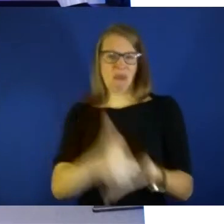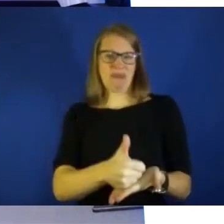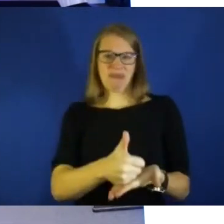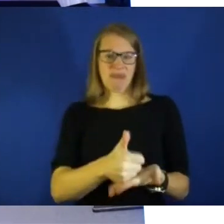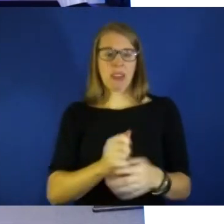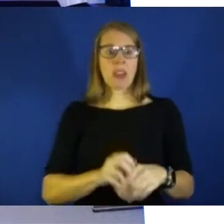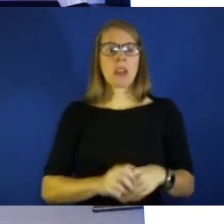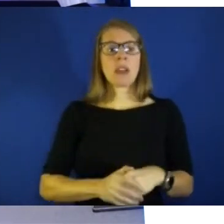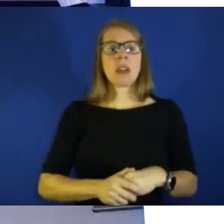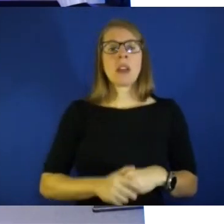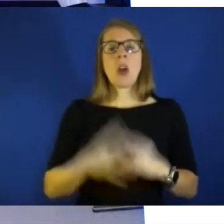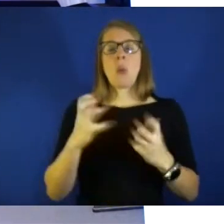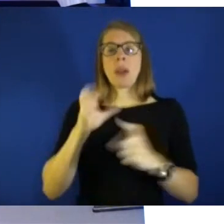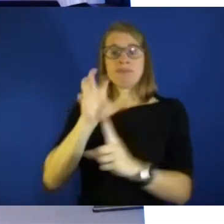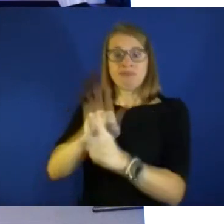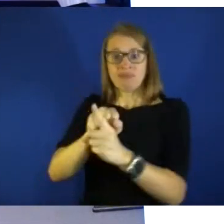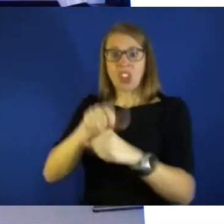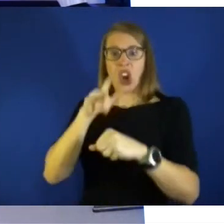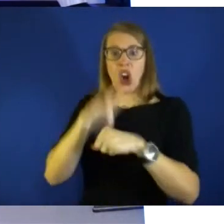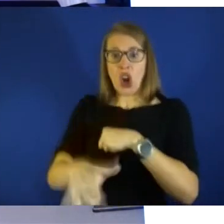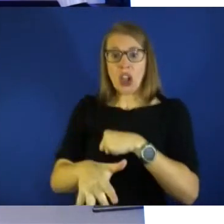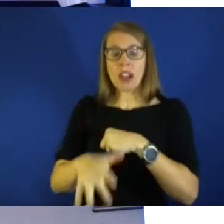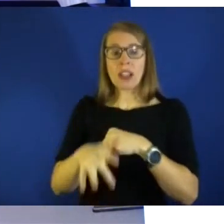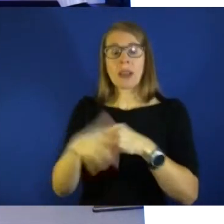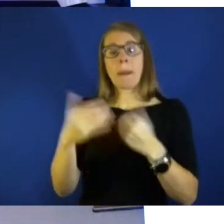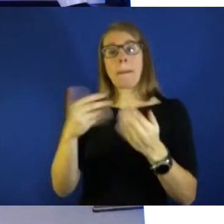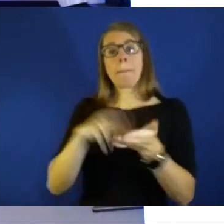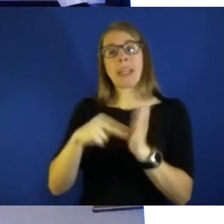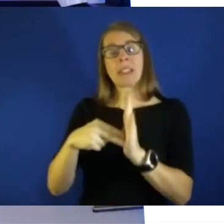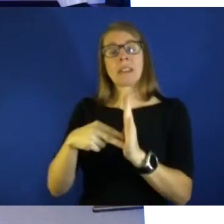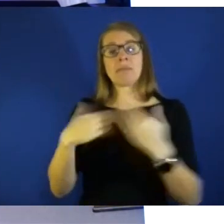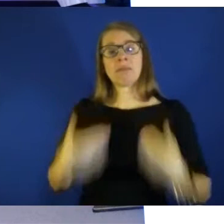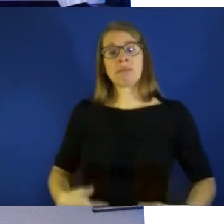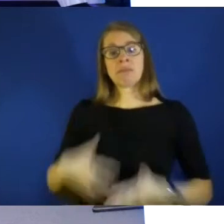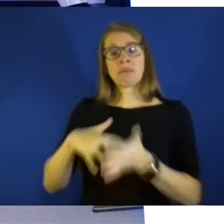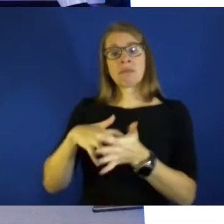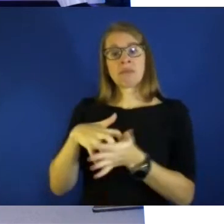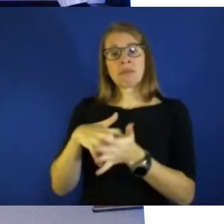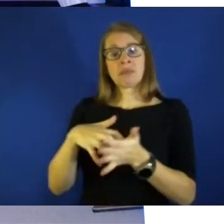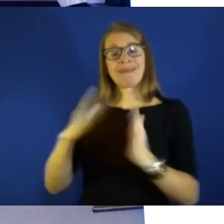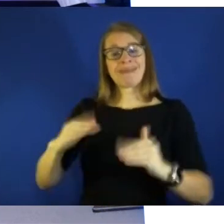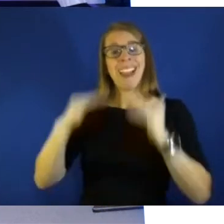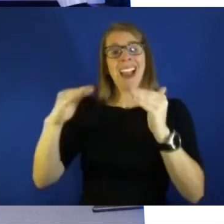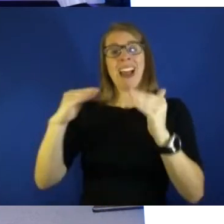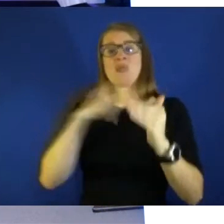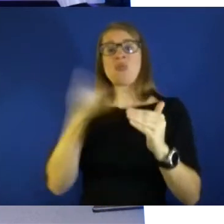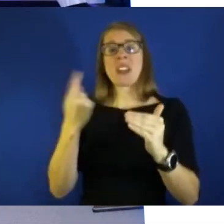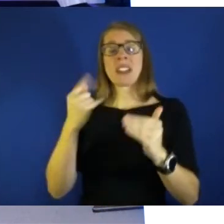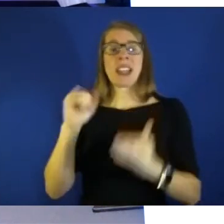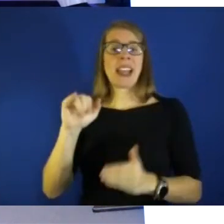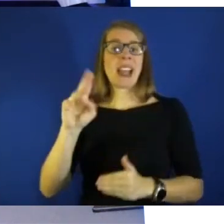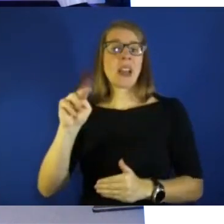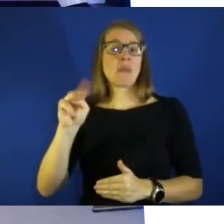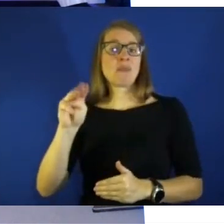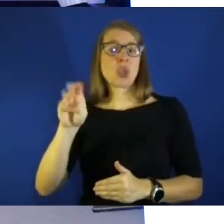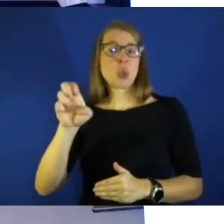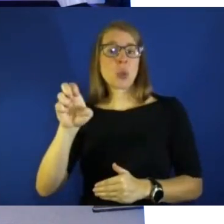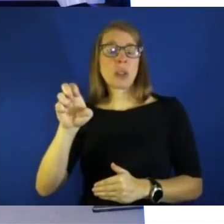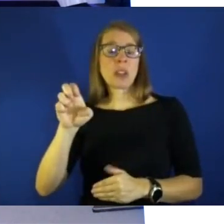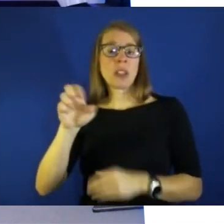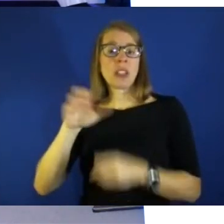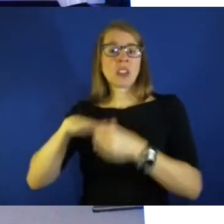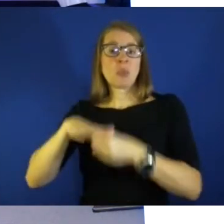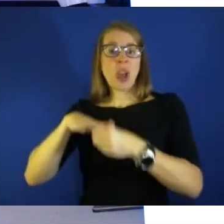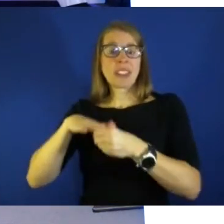it early and giving it to people that are the highest risk. So especially people with immune suppressive conditions, but a number of